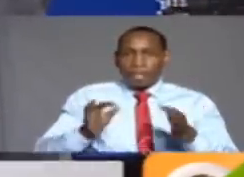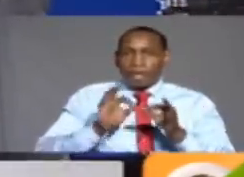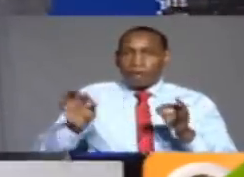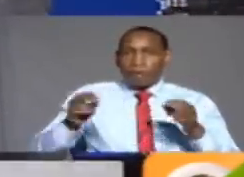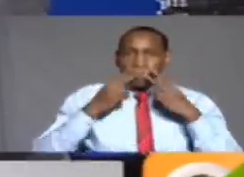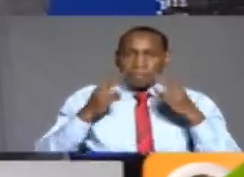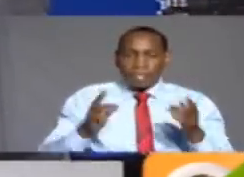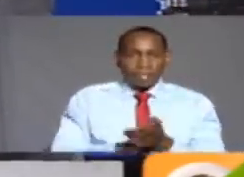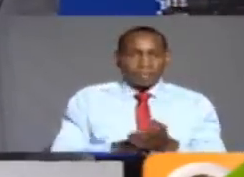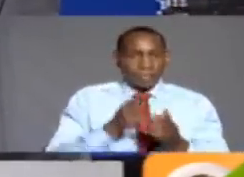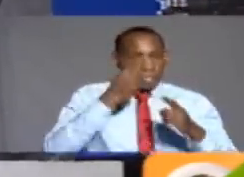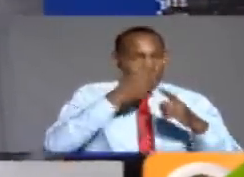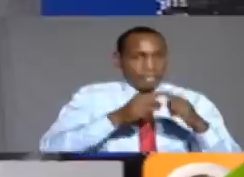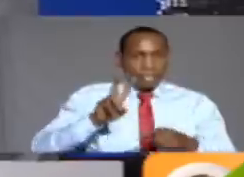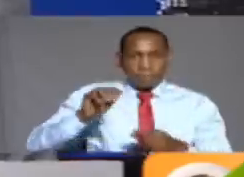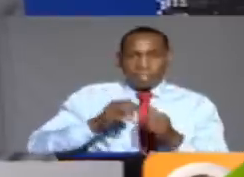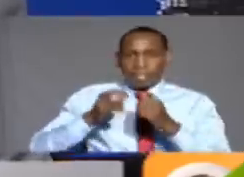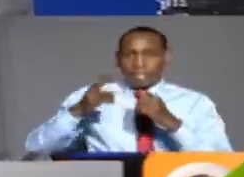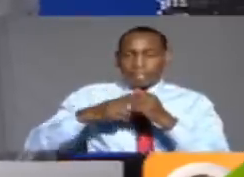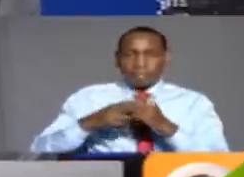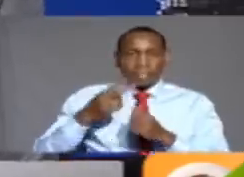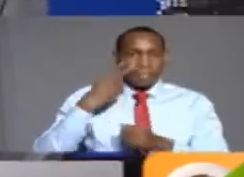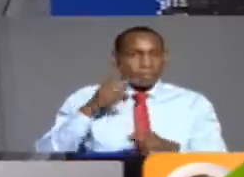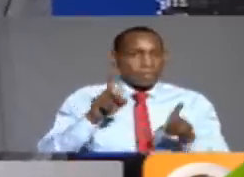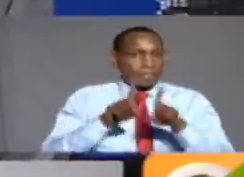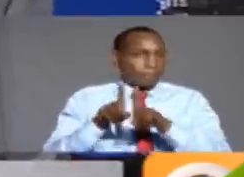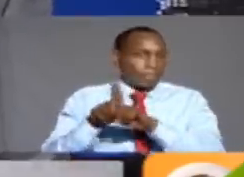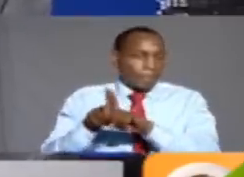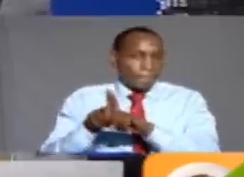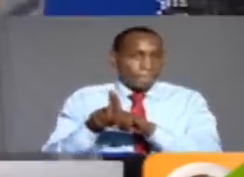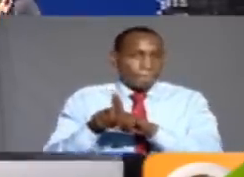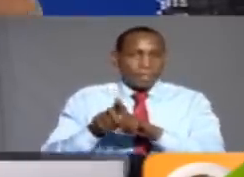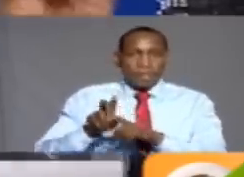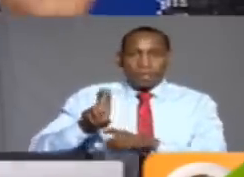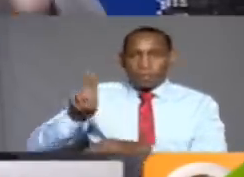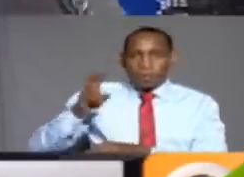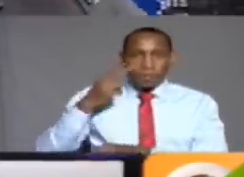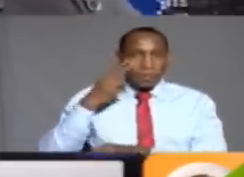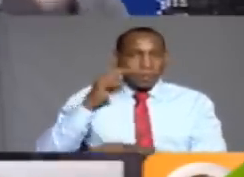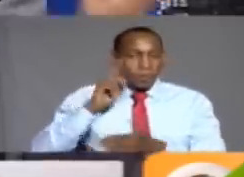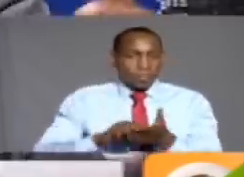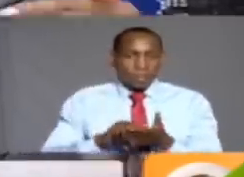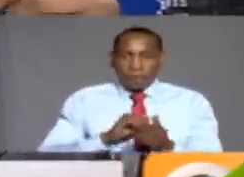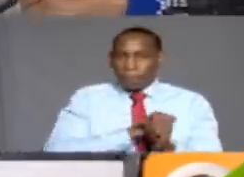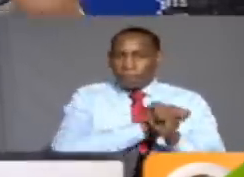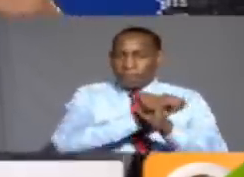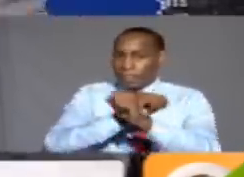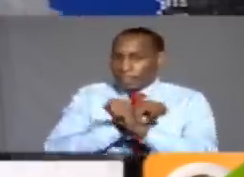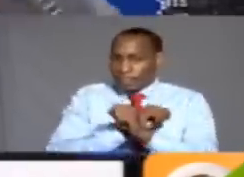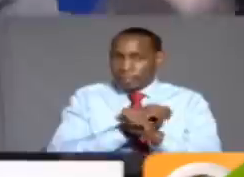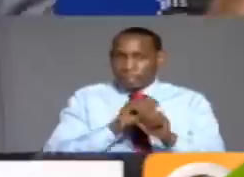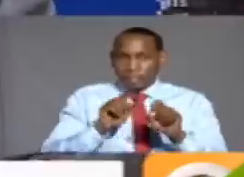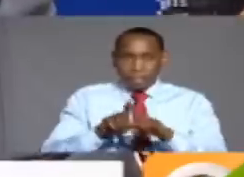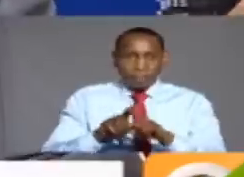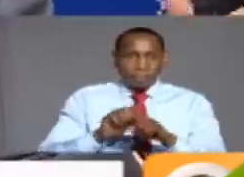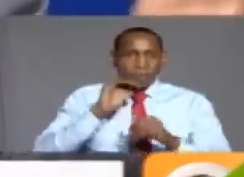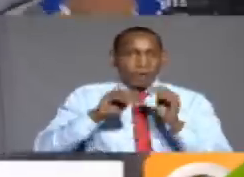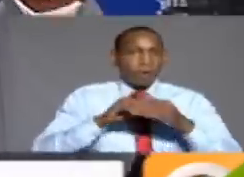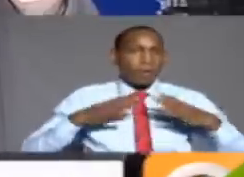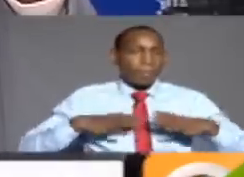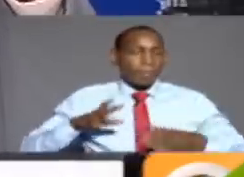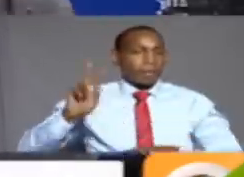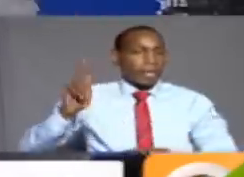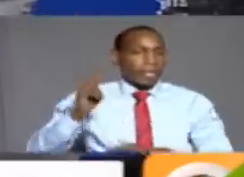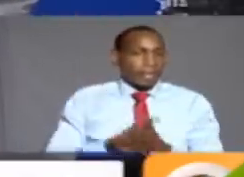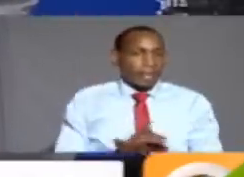From what I saw in 2017, if that is the same thing that the president saw, he saw that to protect and to ensure that, one, all the people of Kenya,